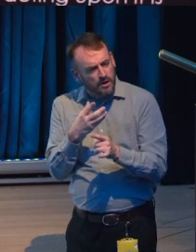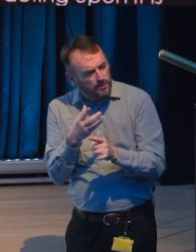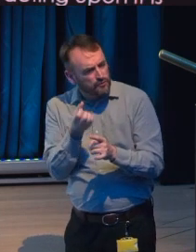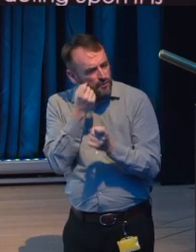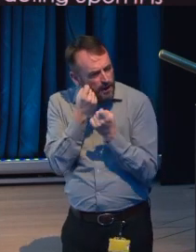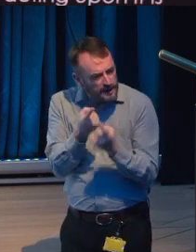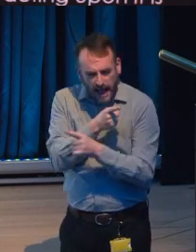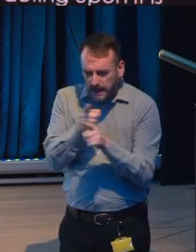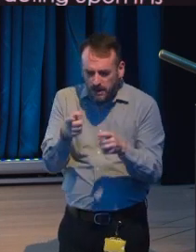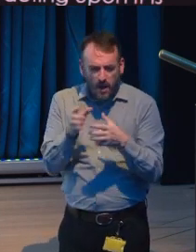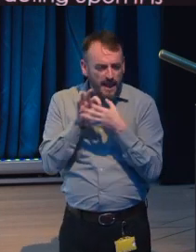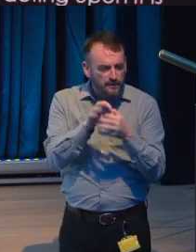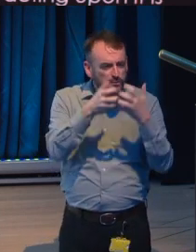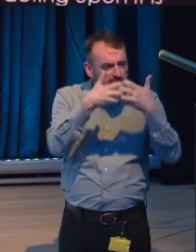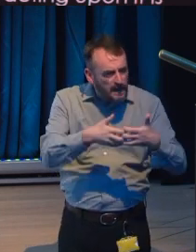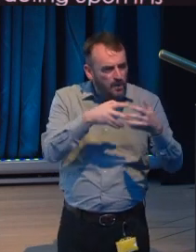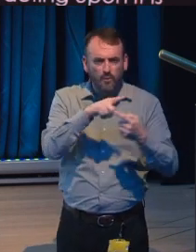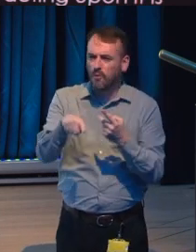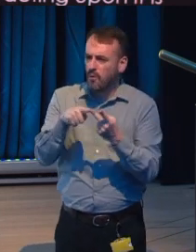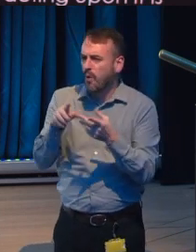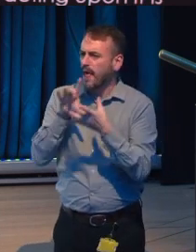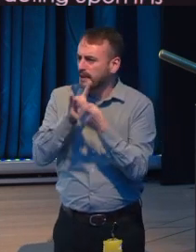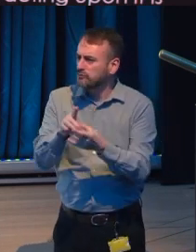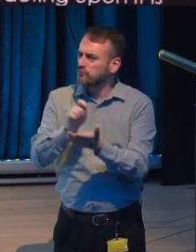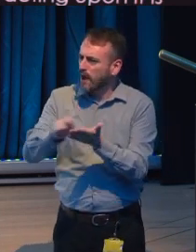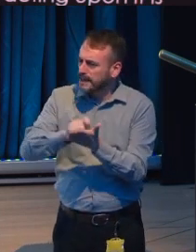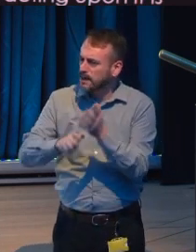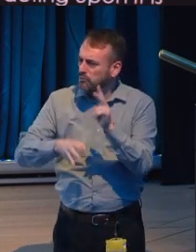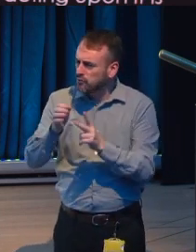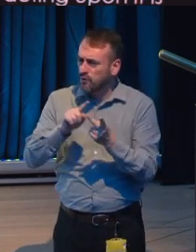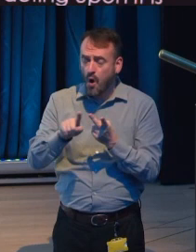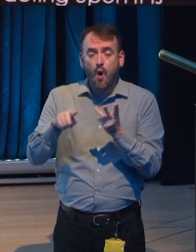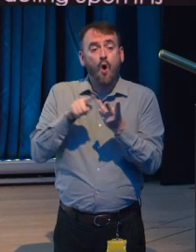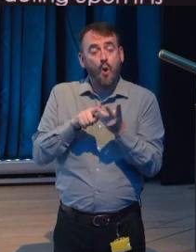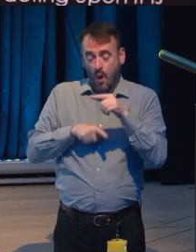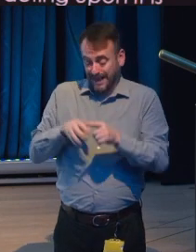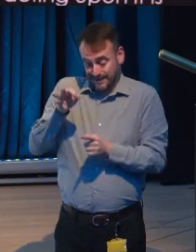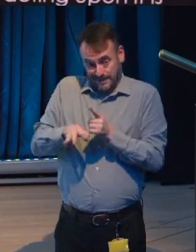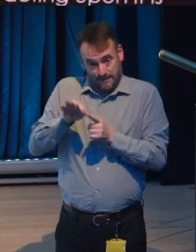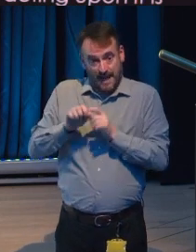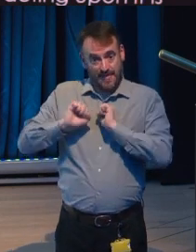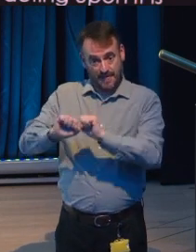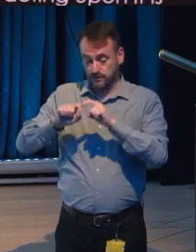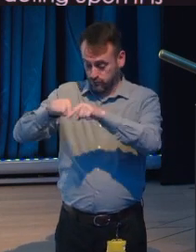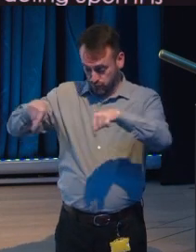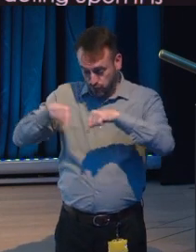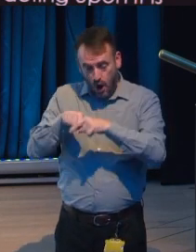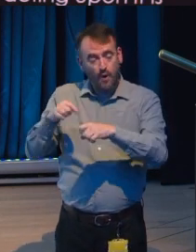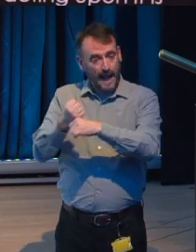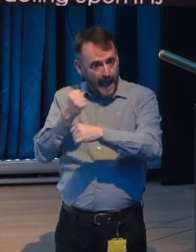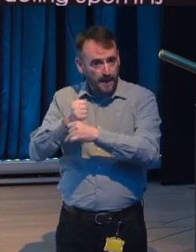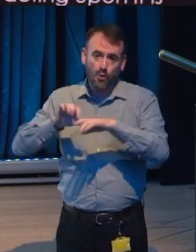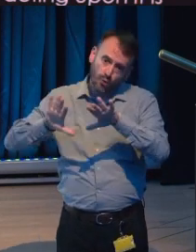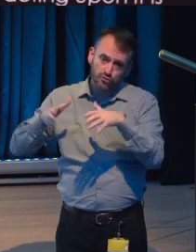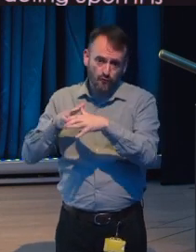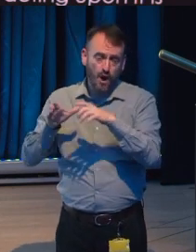learn to make all of your writing better? Or is it something specific to that particular studio, that game, or that genre that's useful to know for